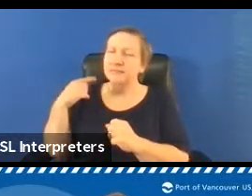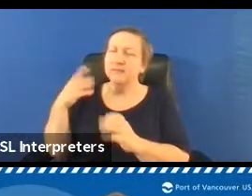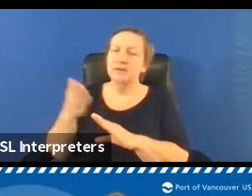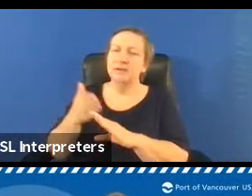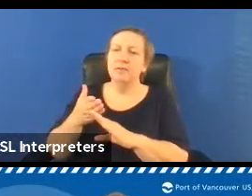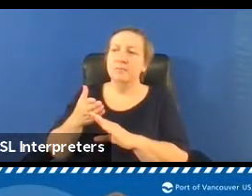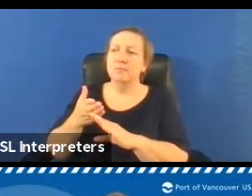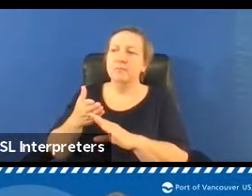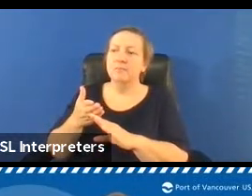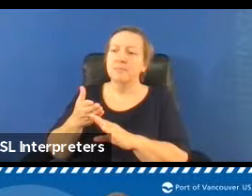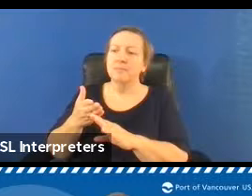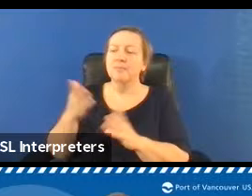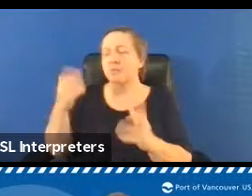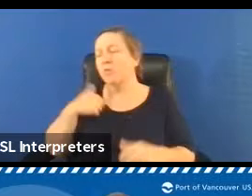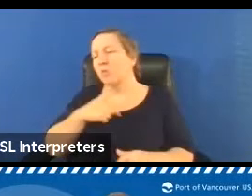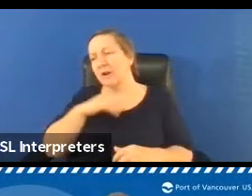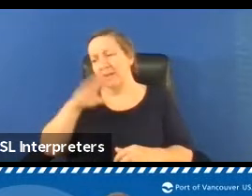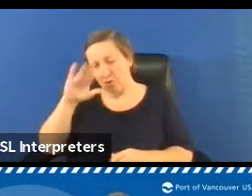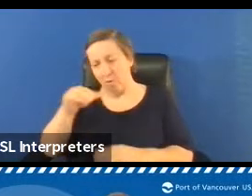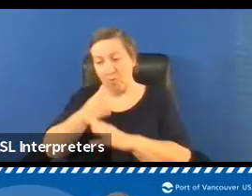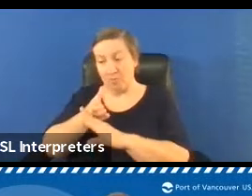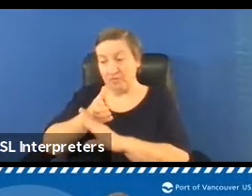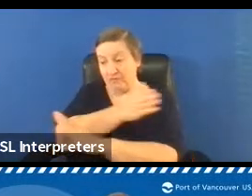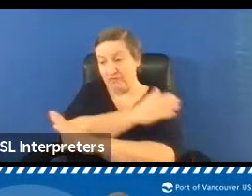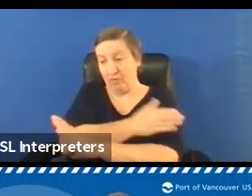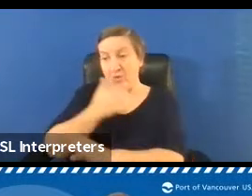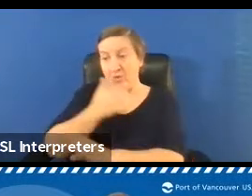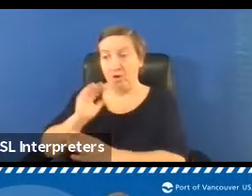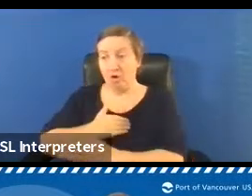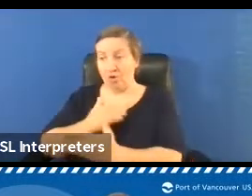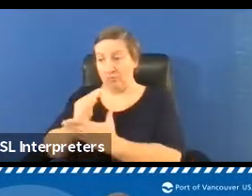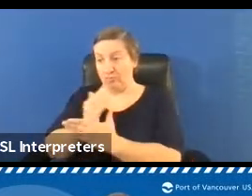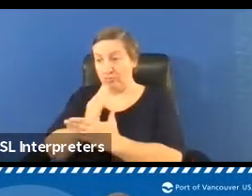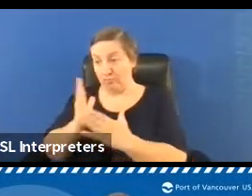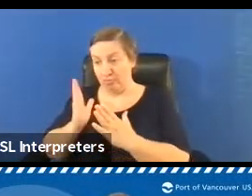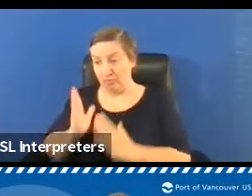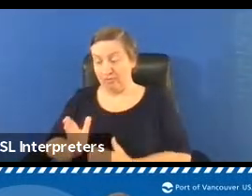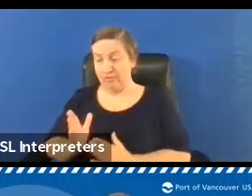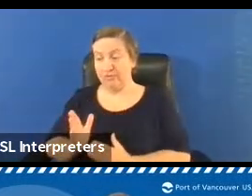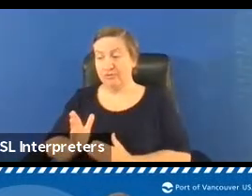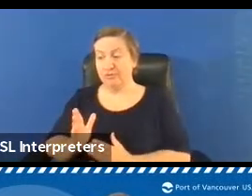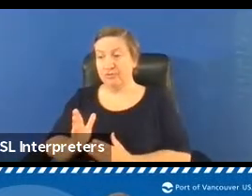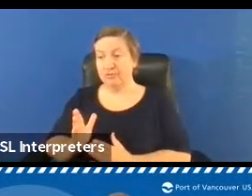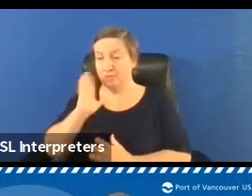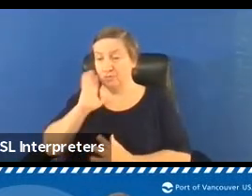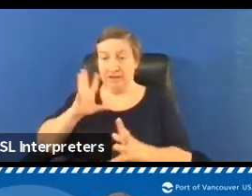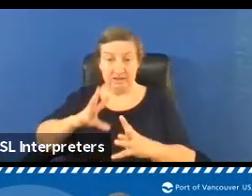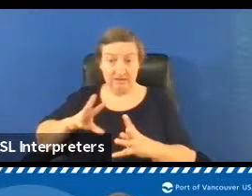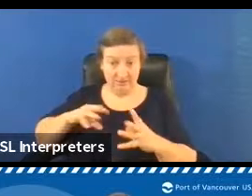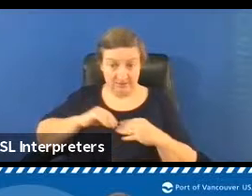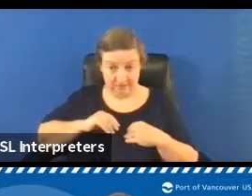before we can get our partners accepting